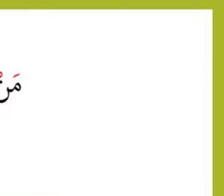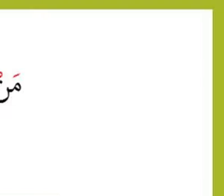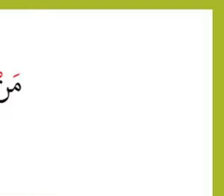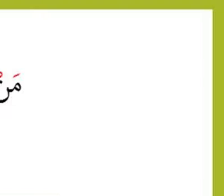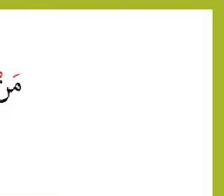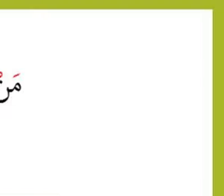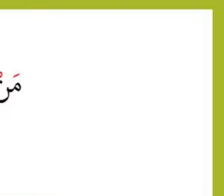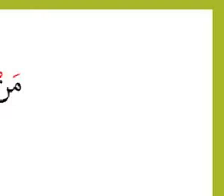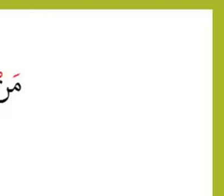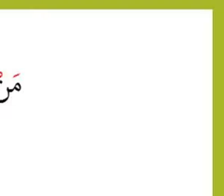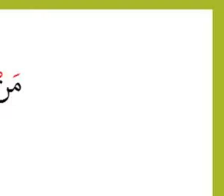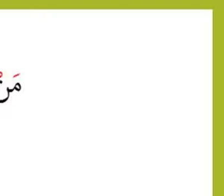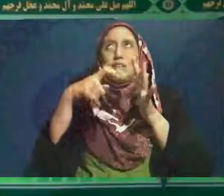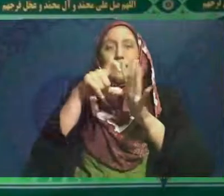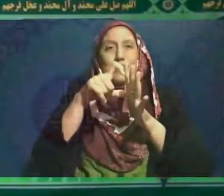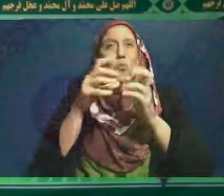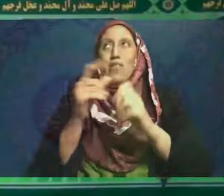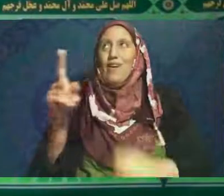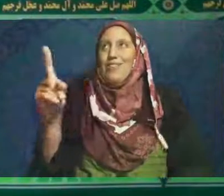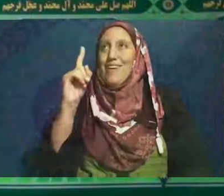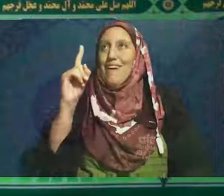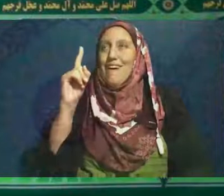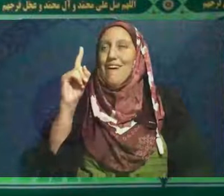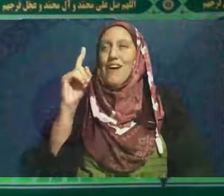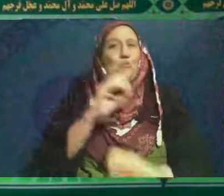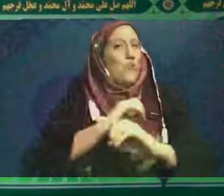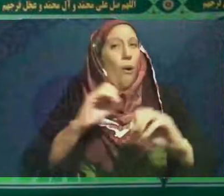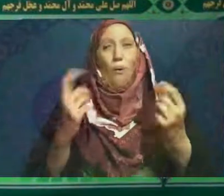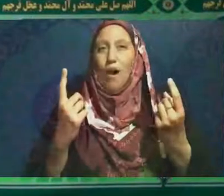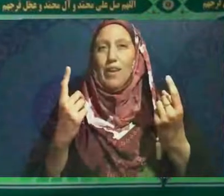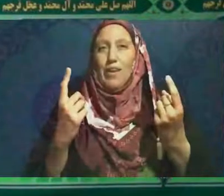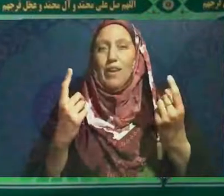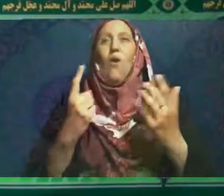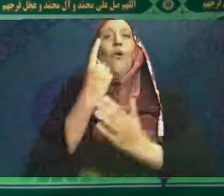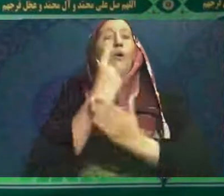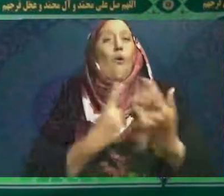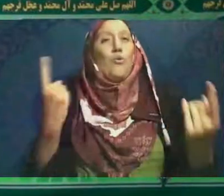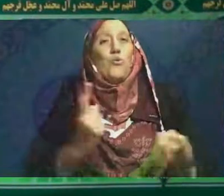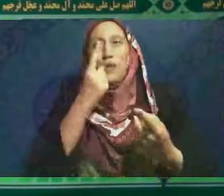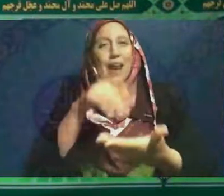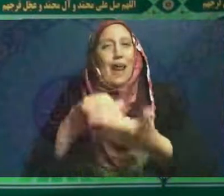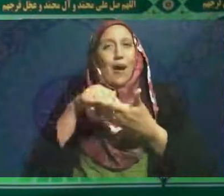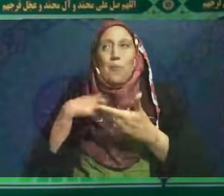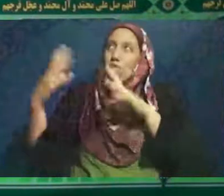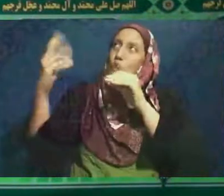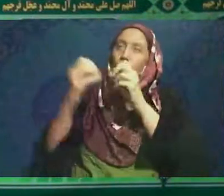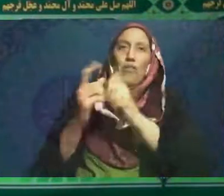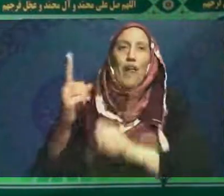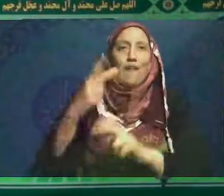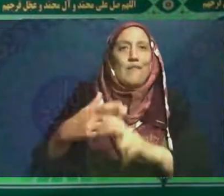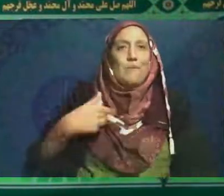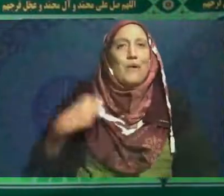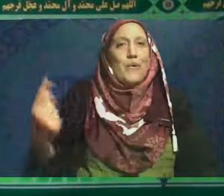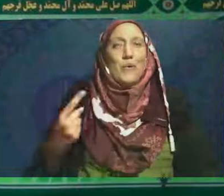leave, unless by the permission of God. A prime example in the Quran about this concept of